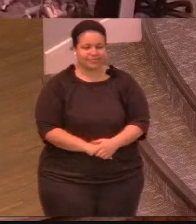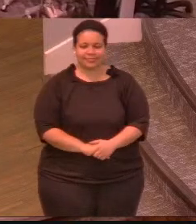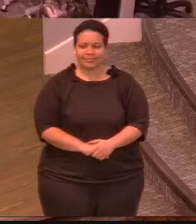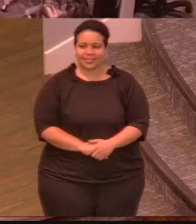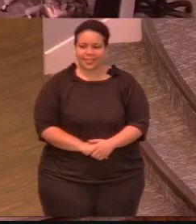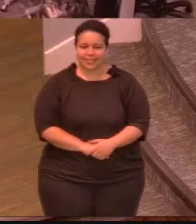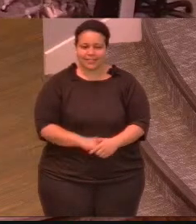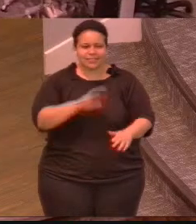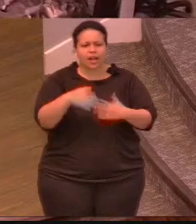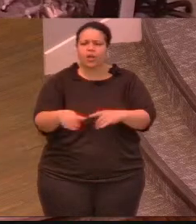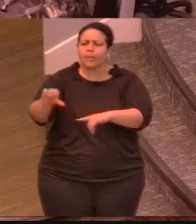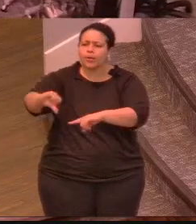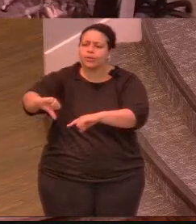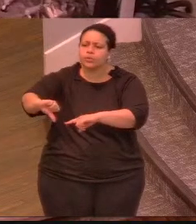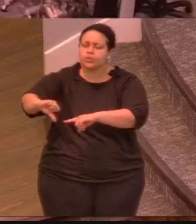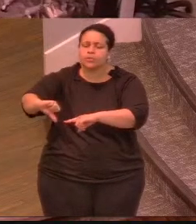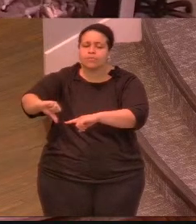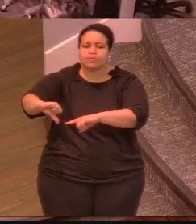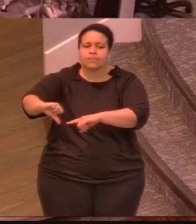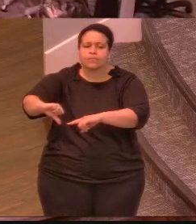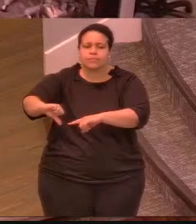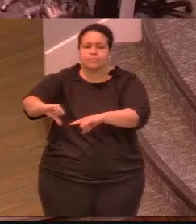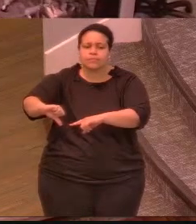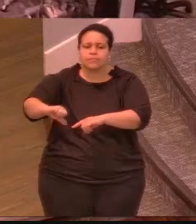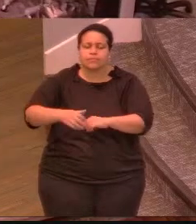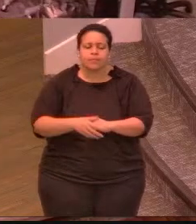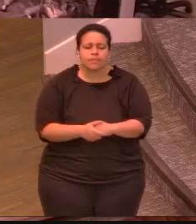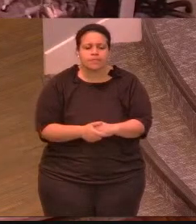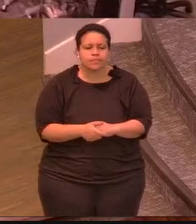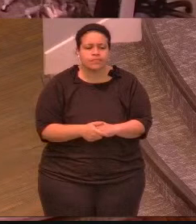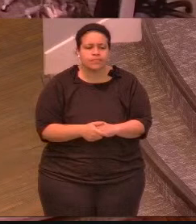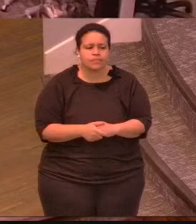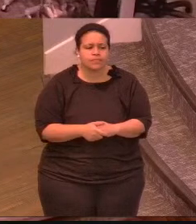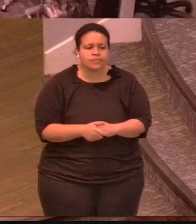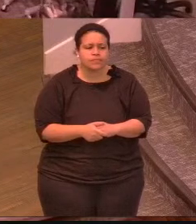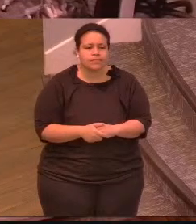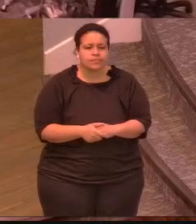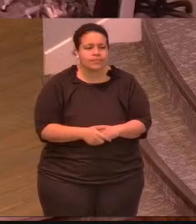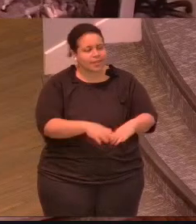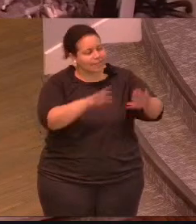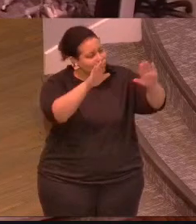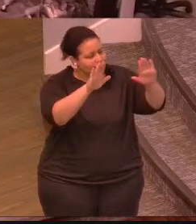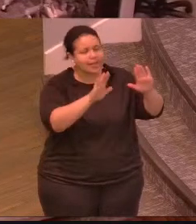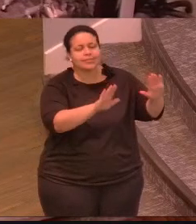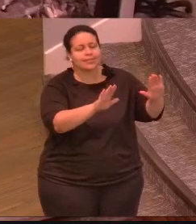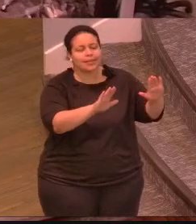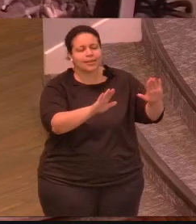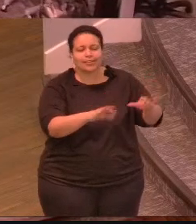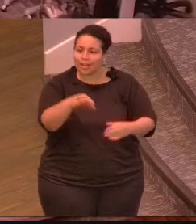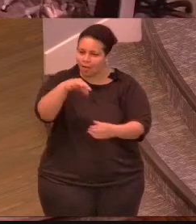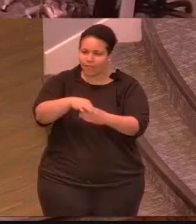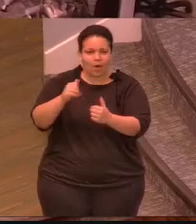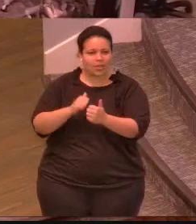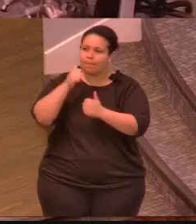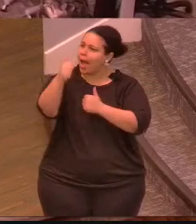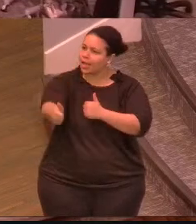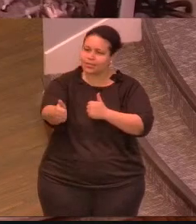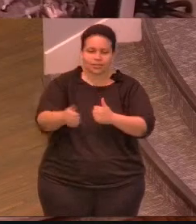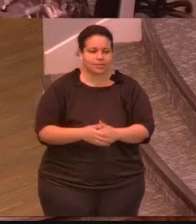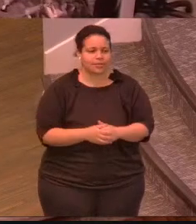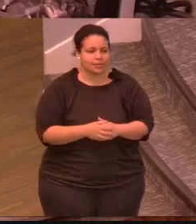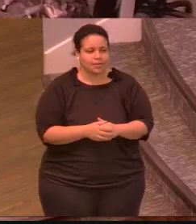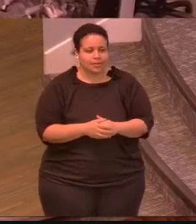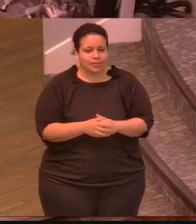All opposed? Better together. Fantastic. That vote has passed